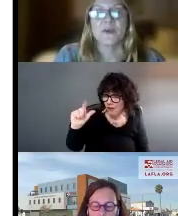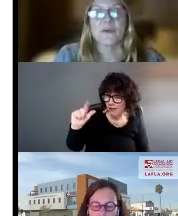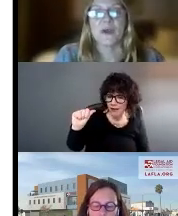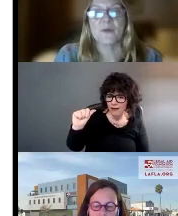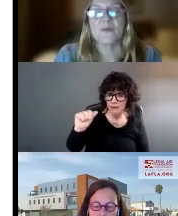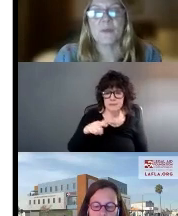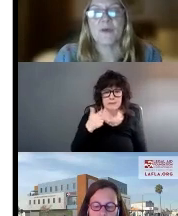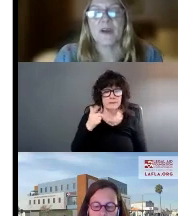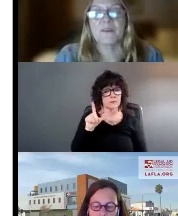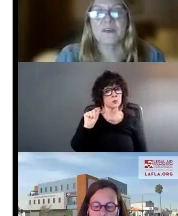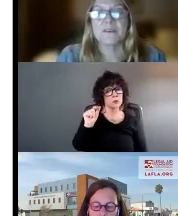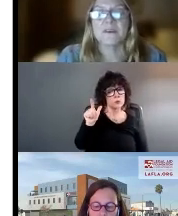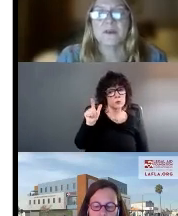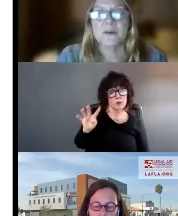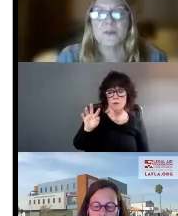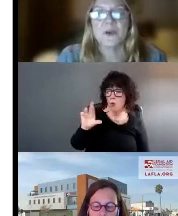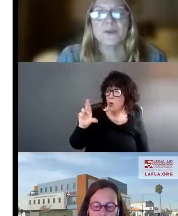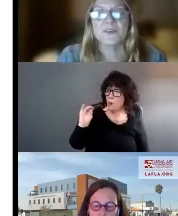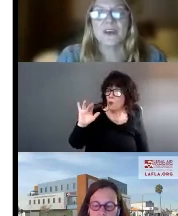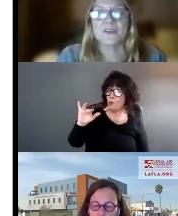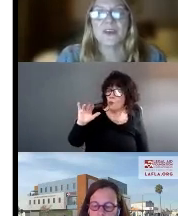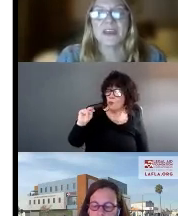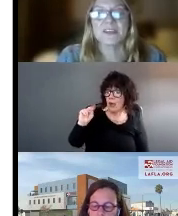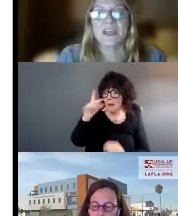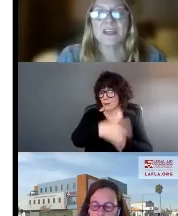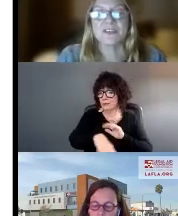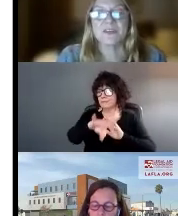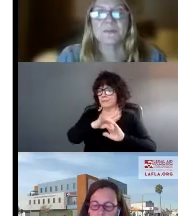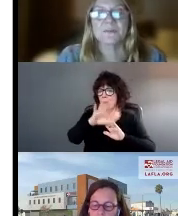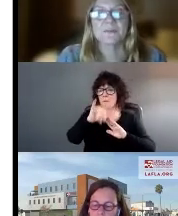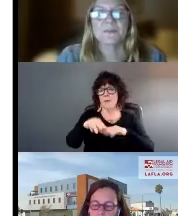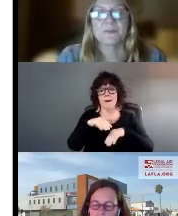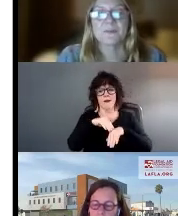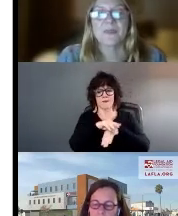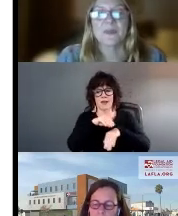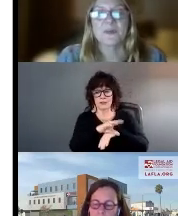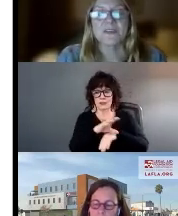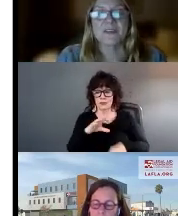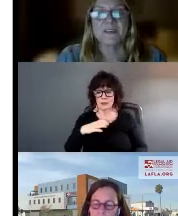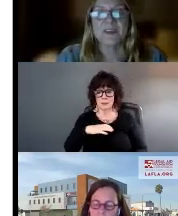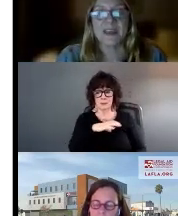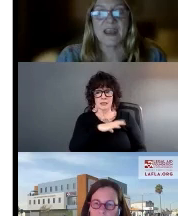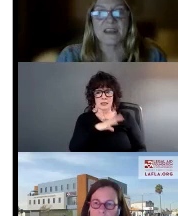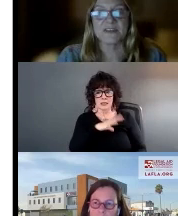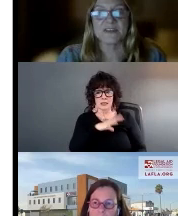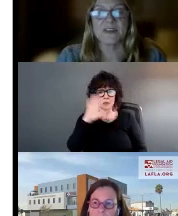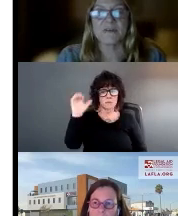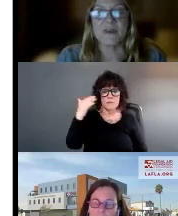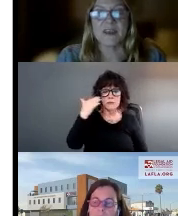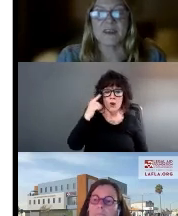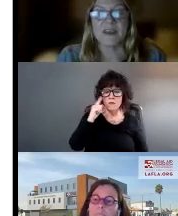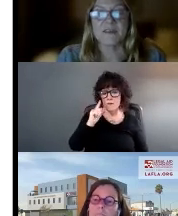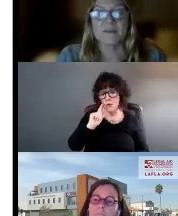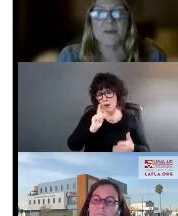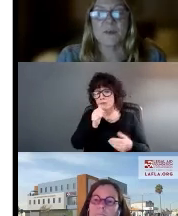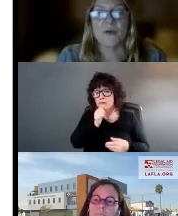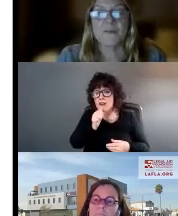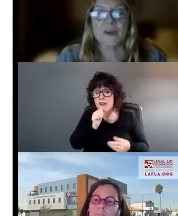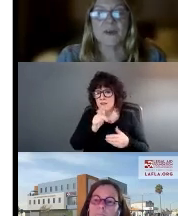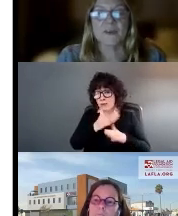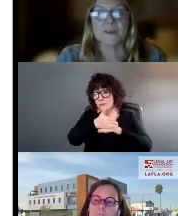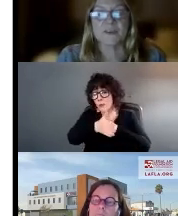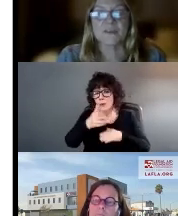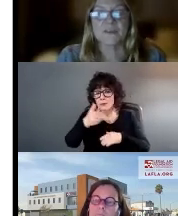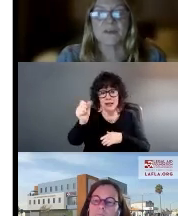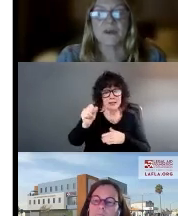the Bureau for Private Post-Secondary Education, which is the state agency that regulates